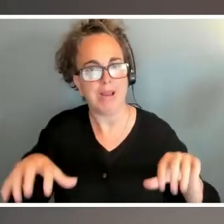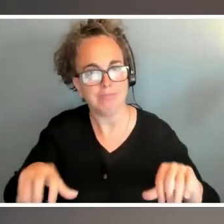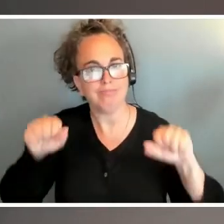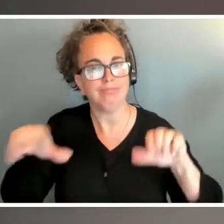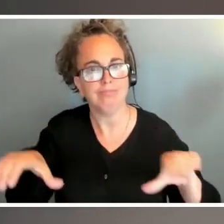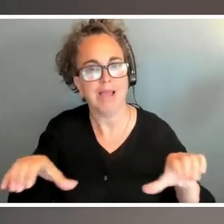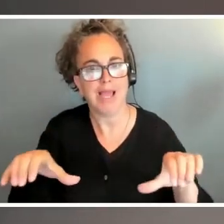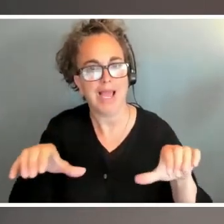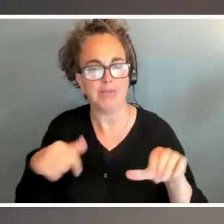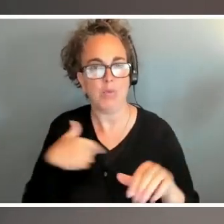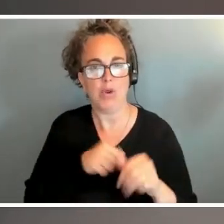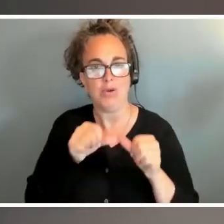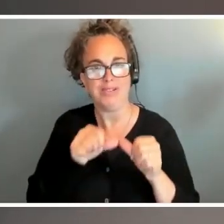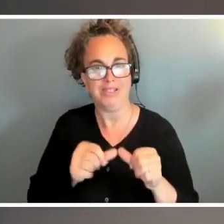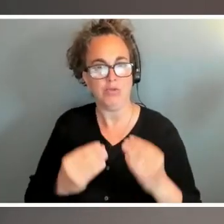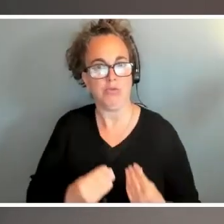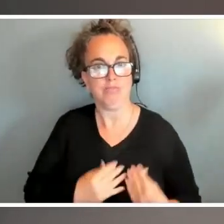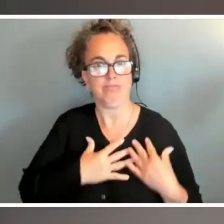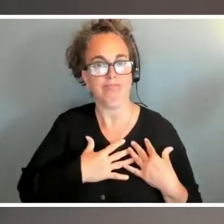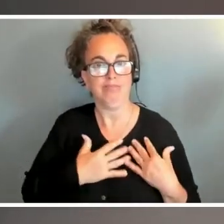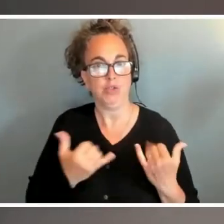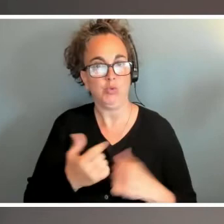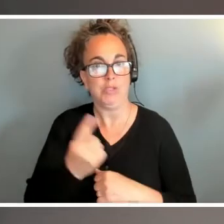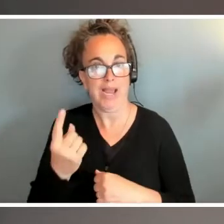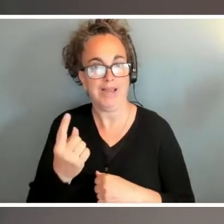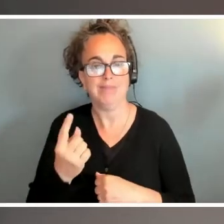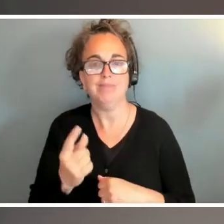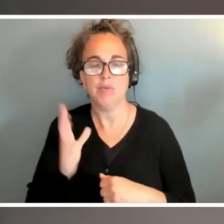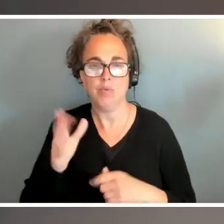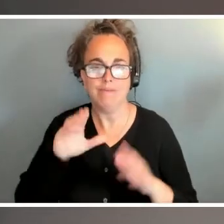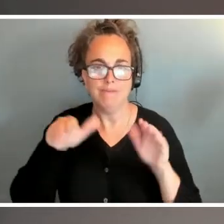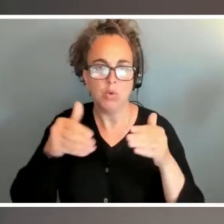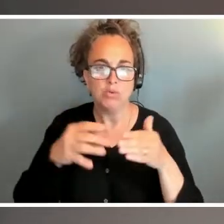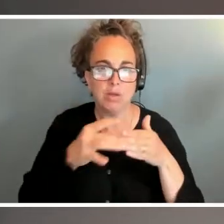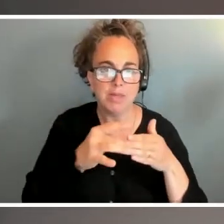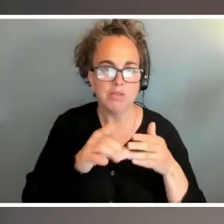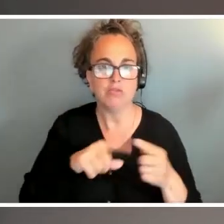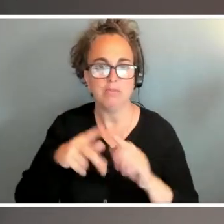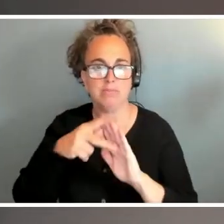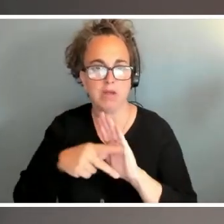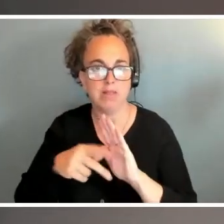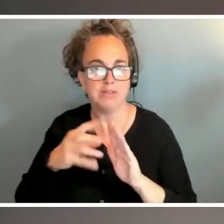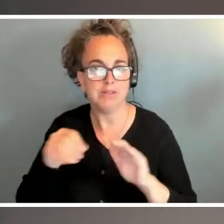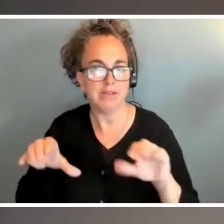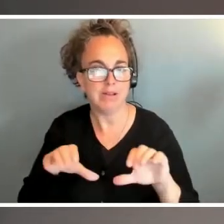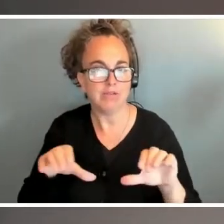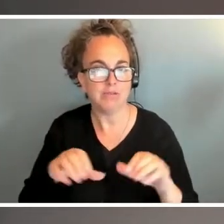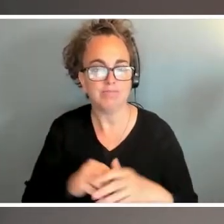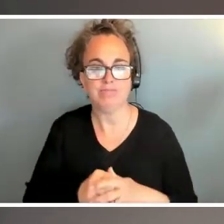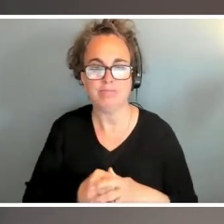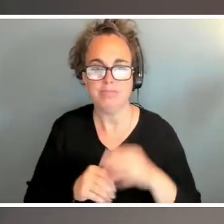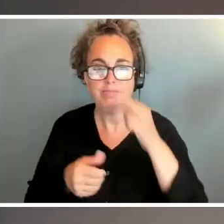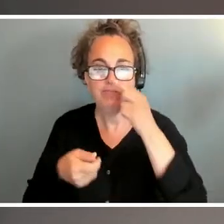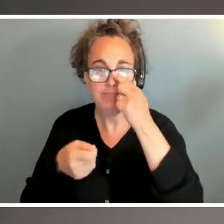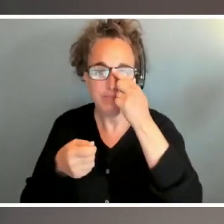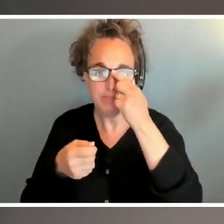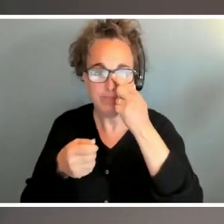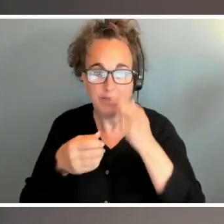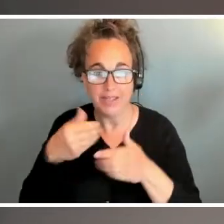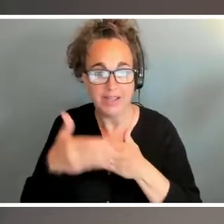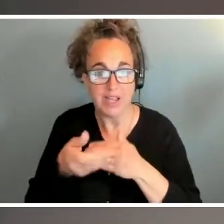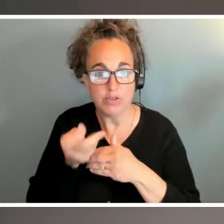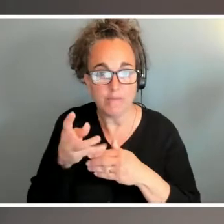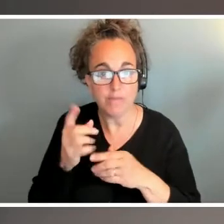carrying that momentum into today, where we will focus on leadership, policy, and action. In just a few moments, we will hear